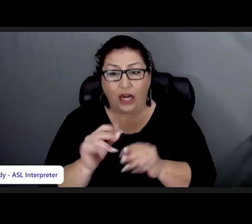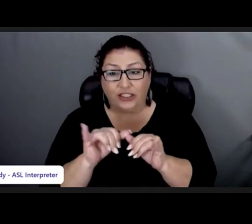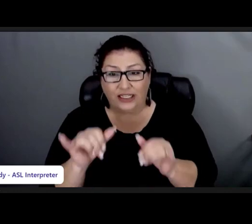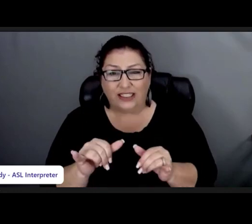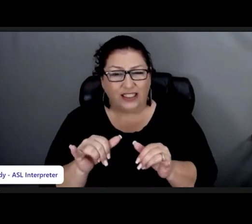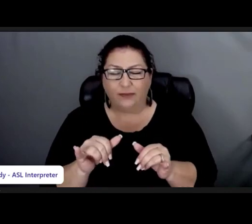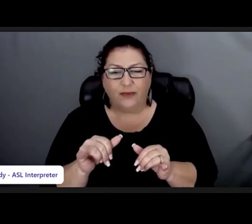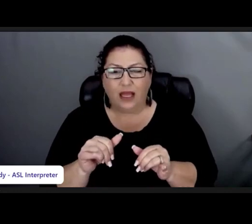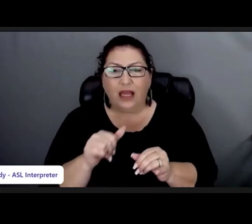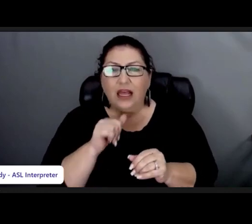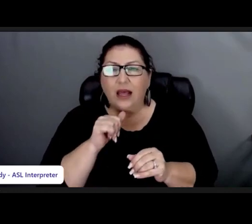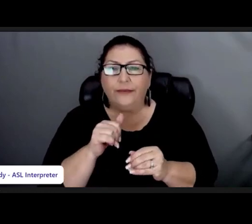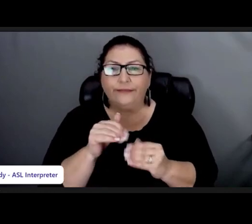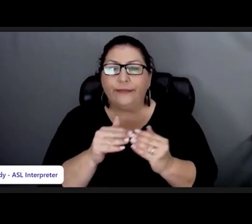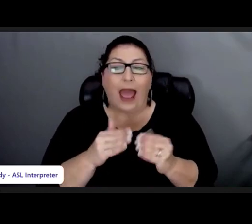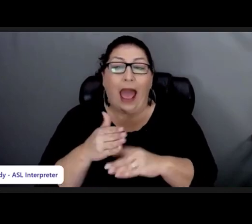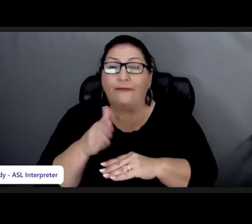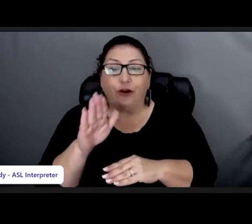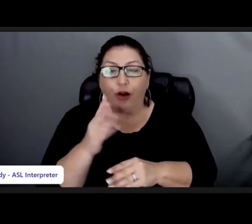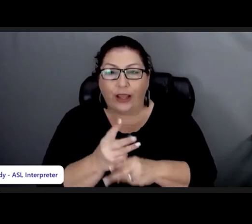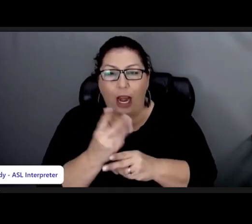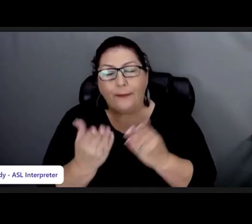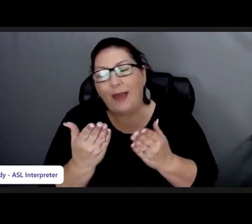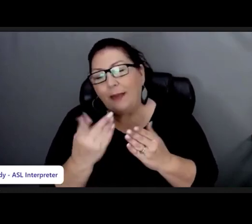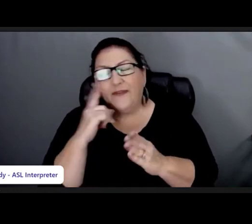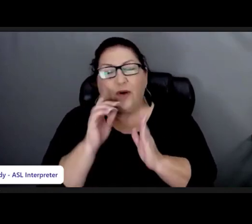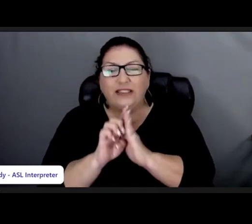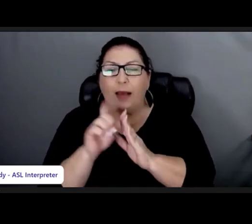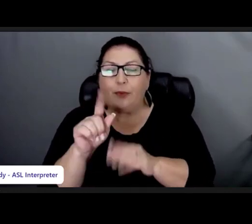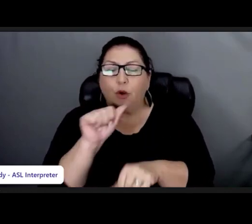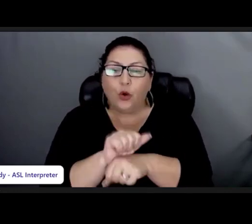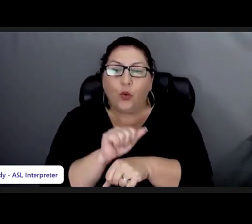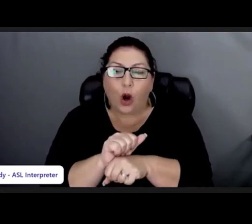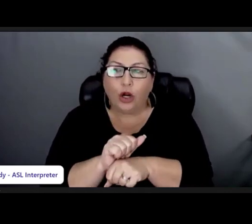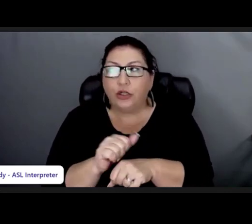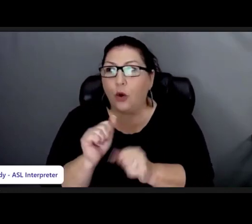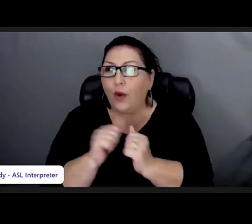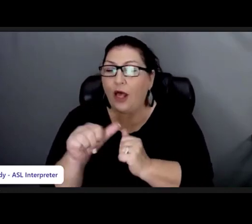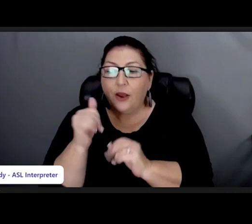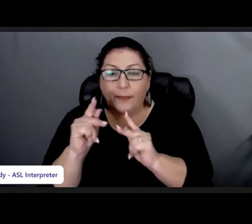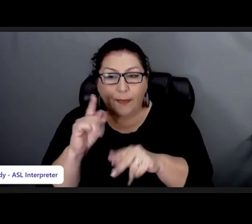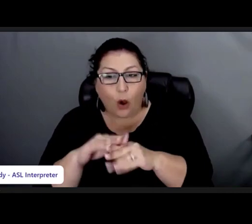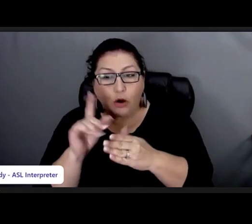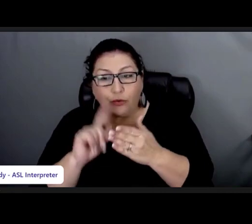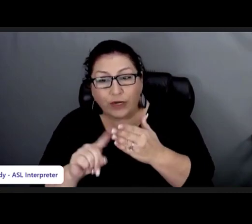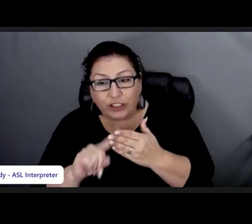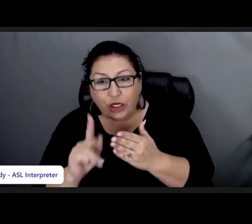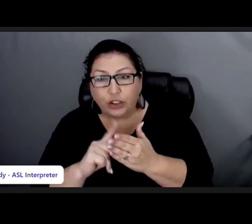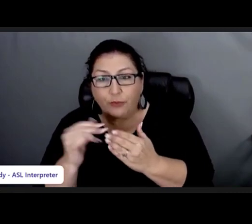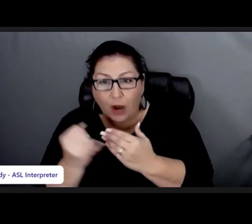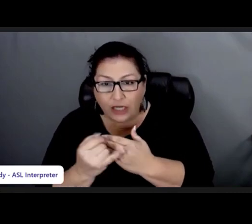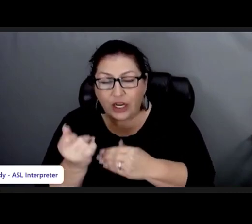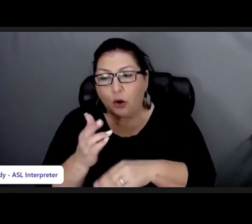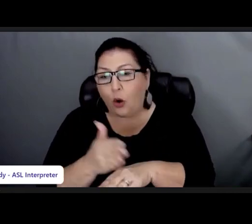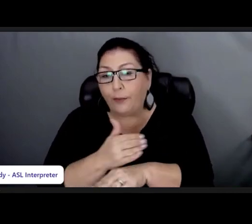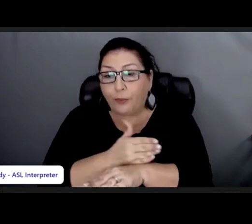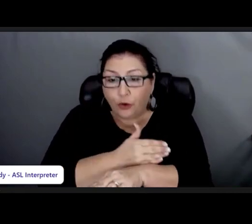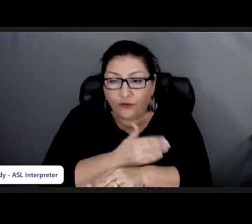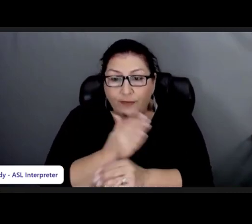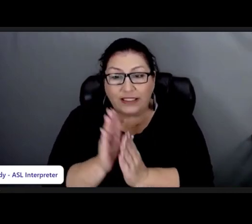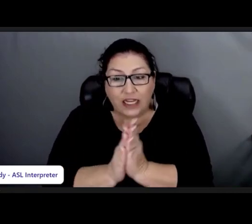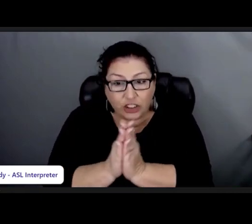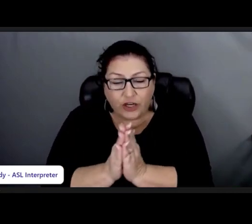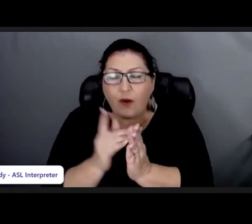for example, you might have worked with others on a research project or an improvement initiative. What